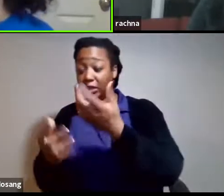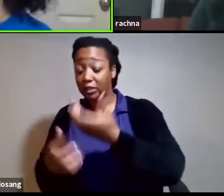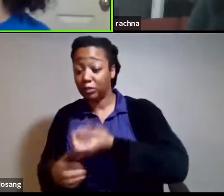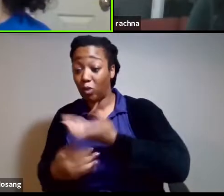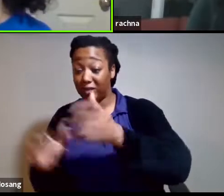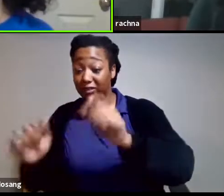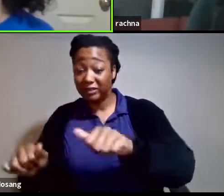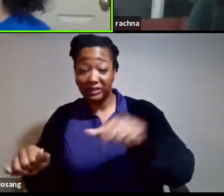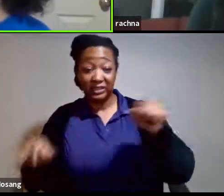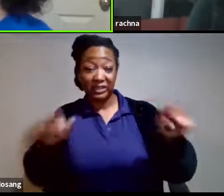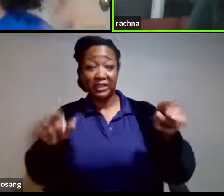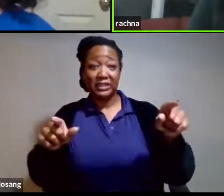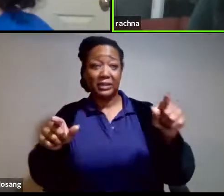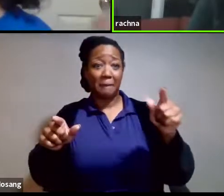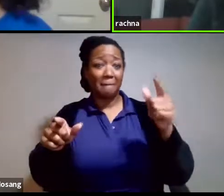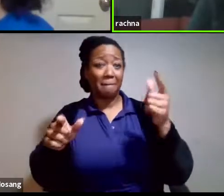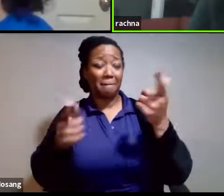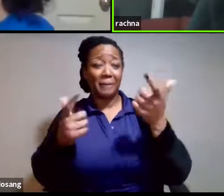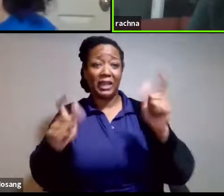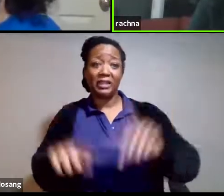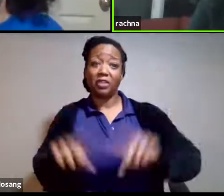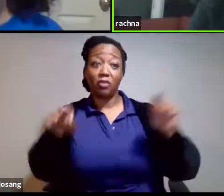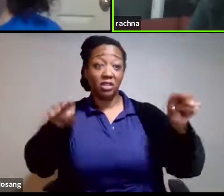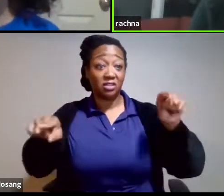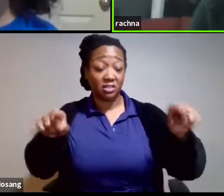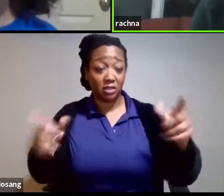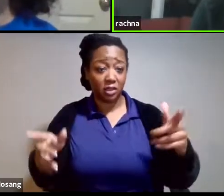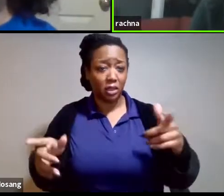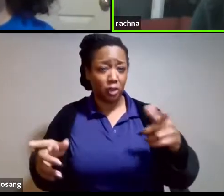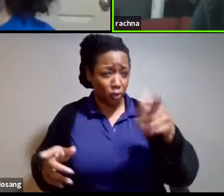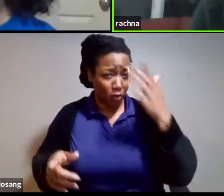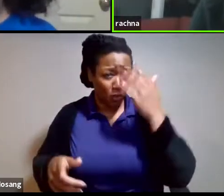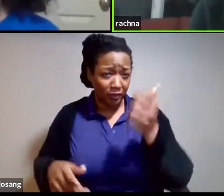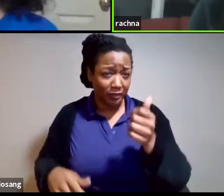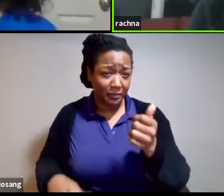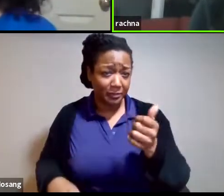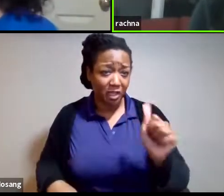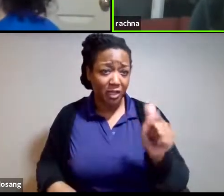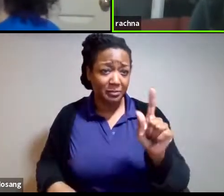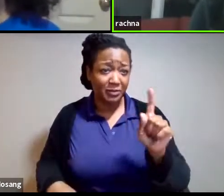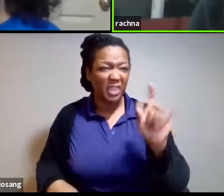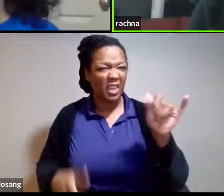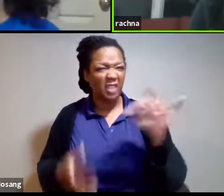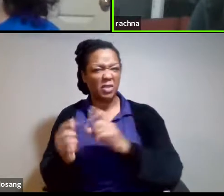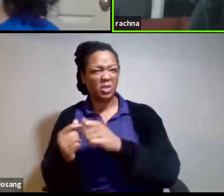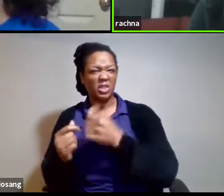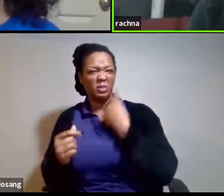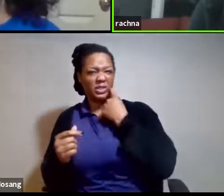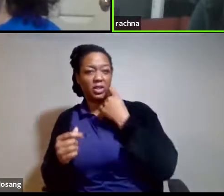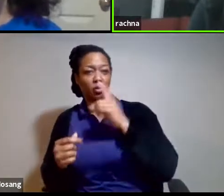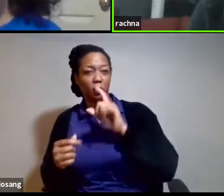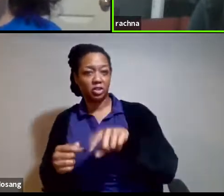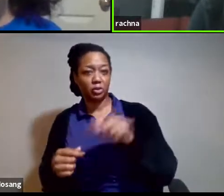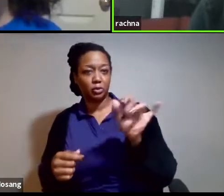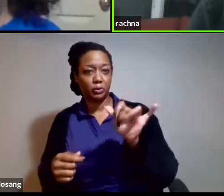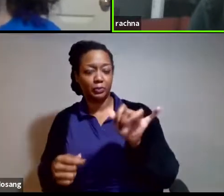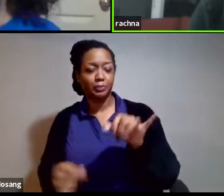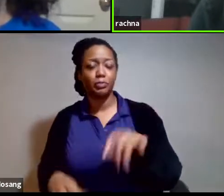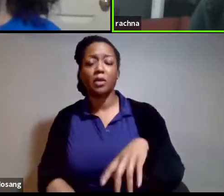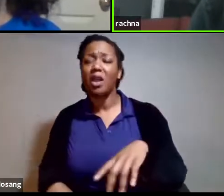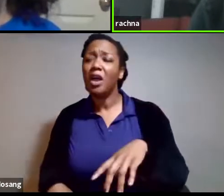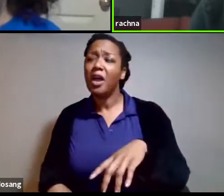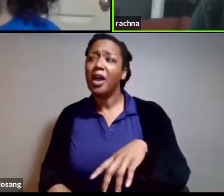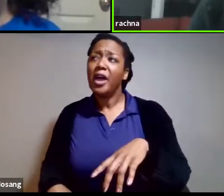Yes. This sort of ties into the question earlier. Yeah. That's why I would probably go to